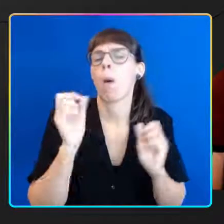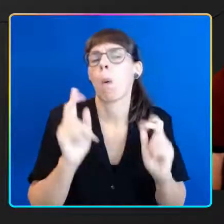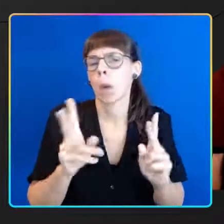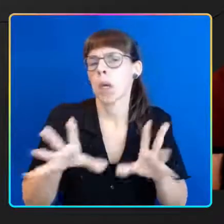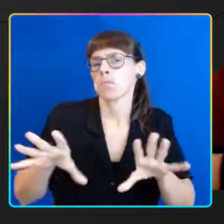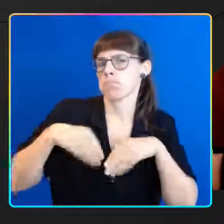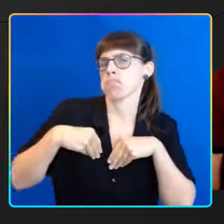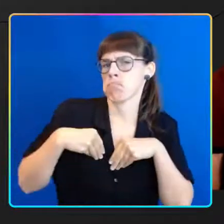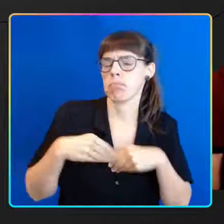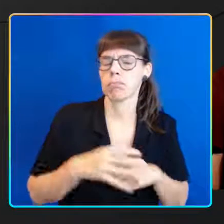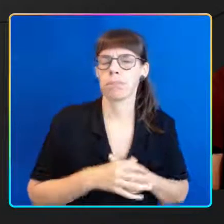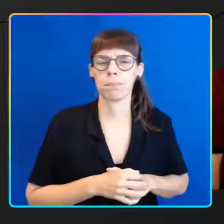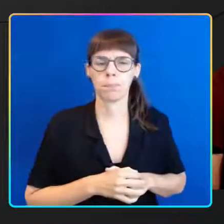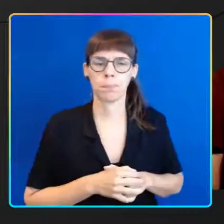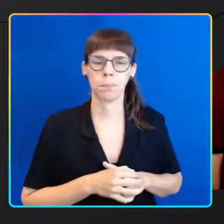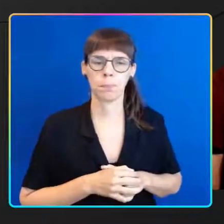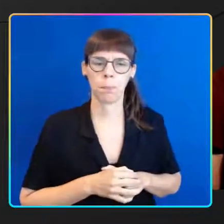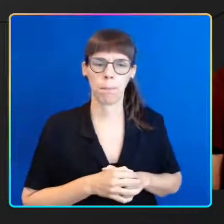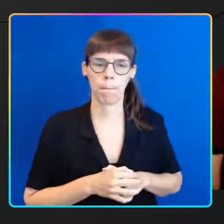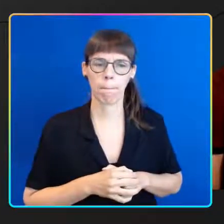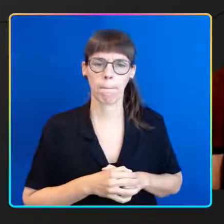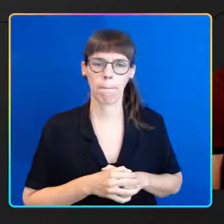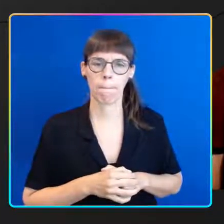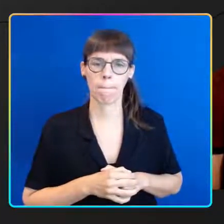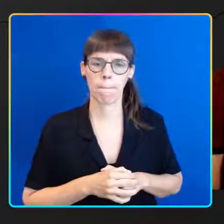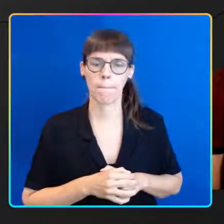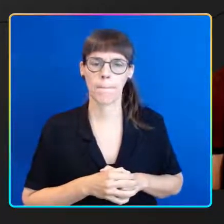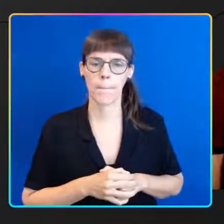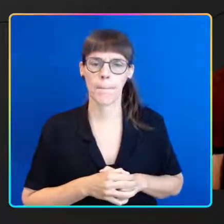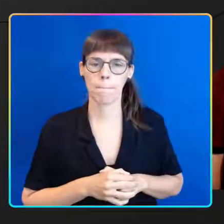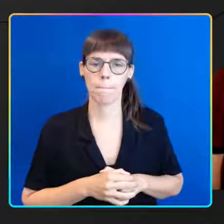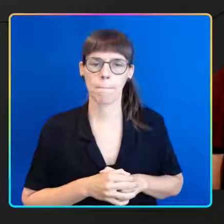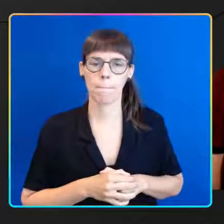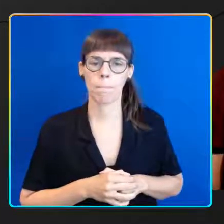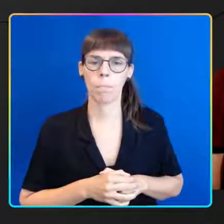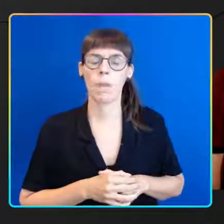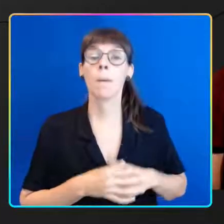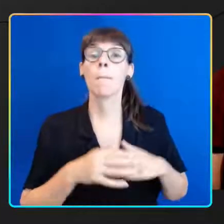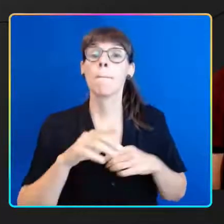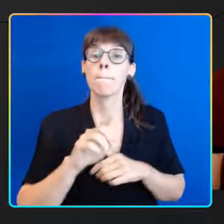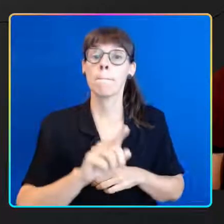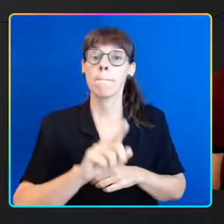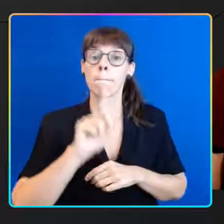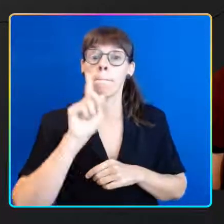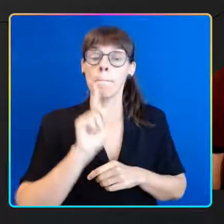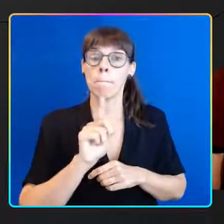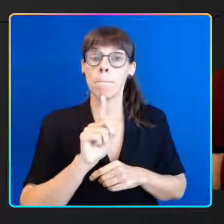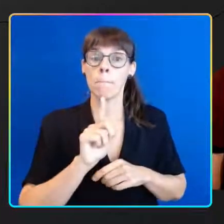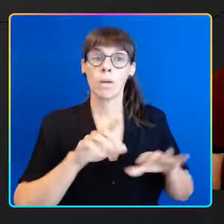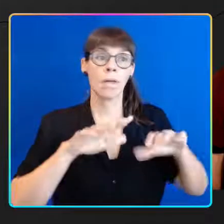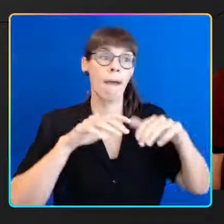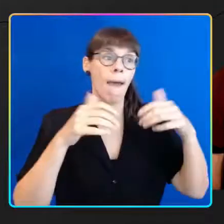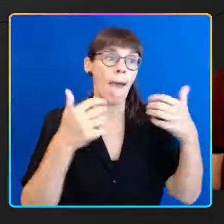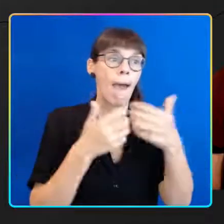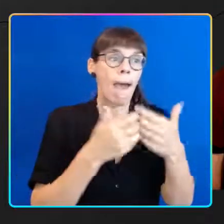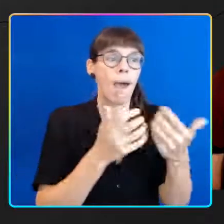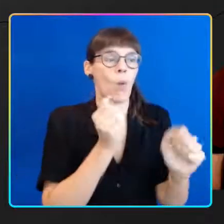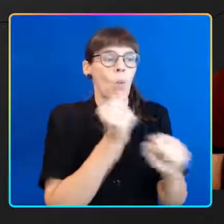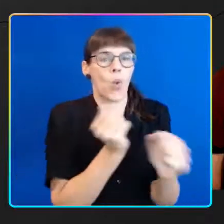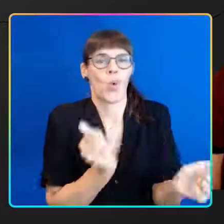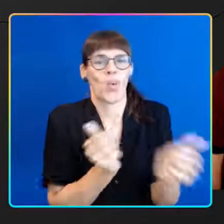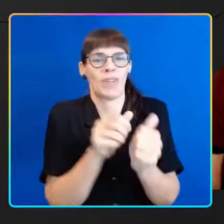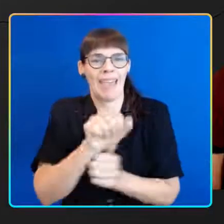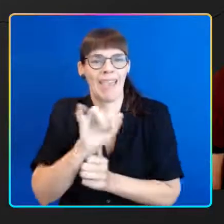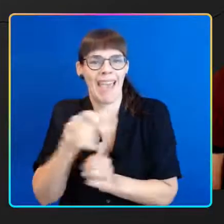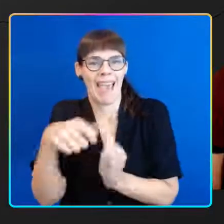Different topic is take help from them to work with the AI projects, because you need a different